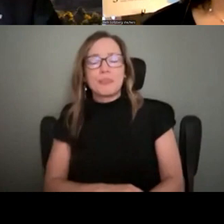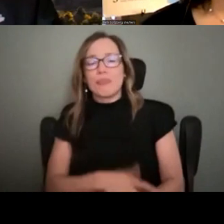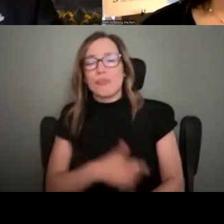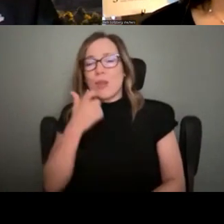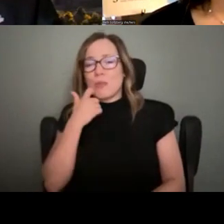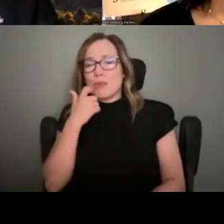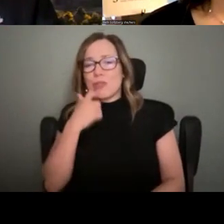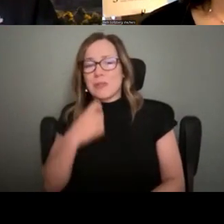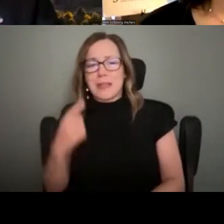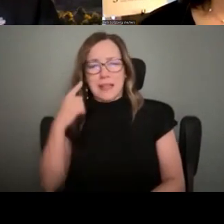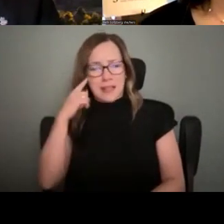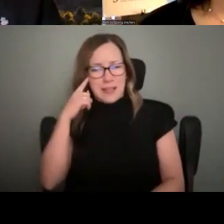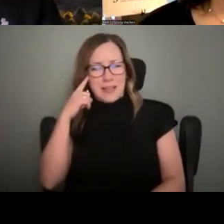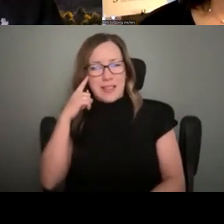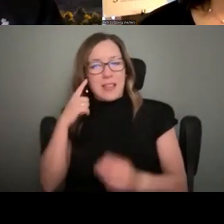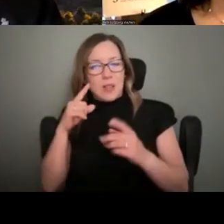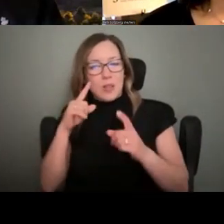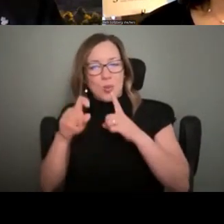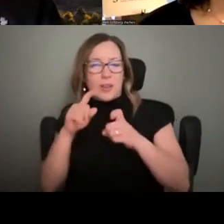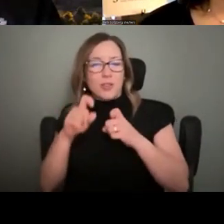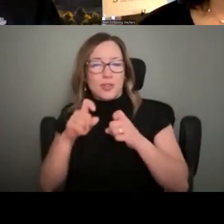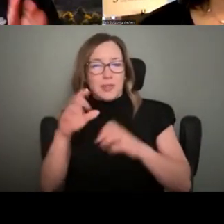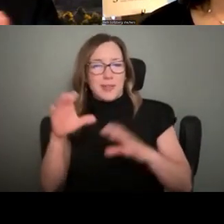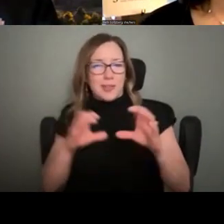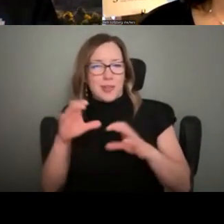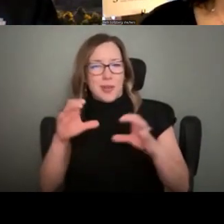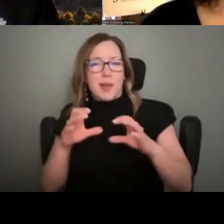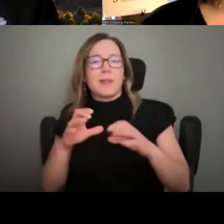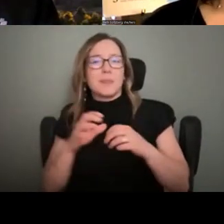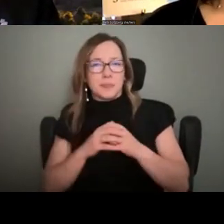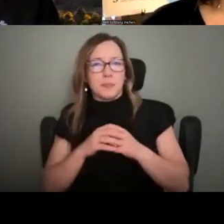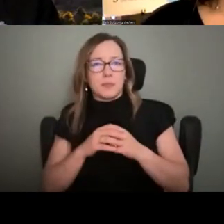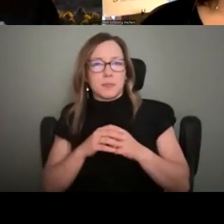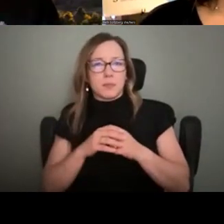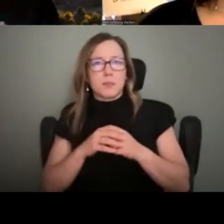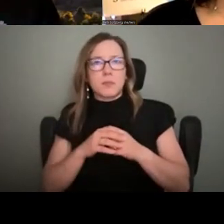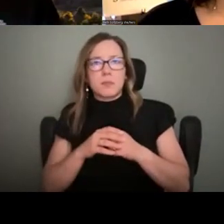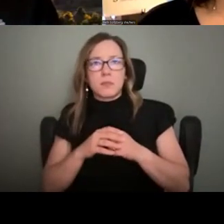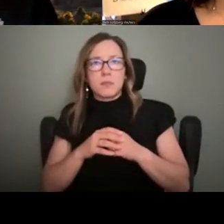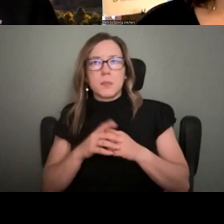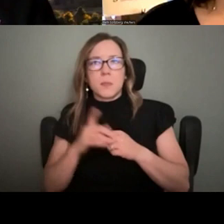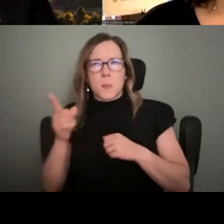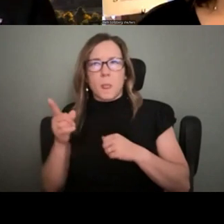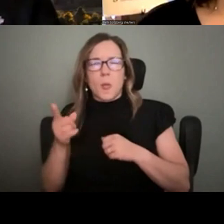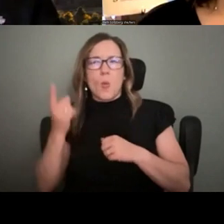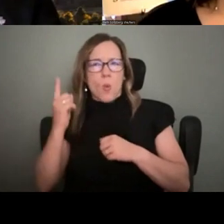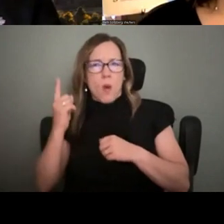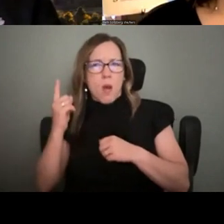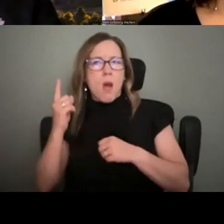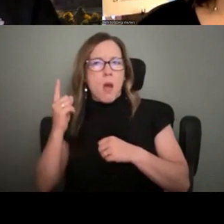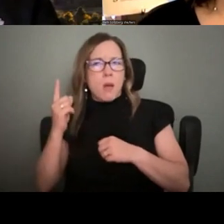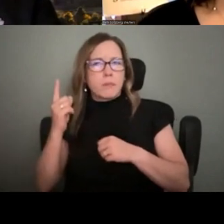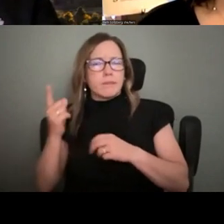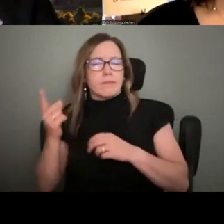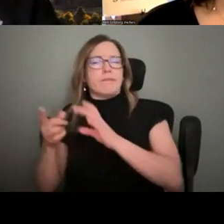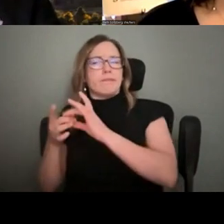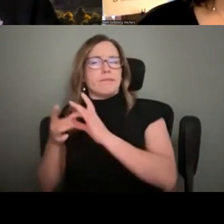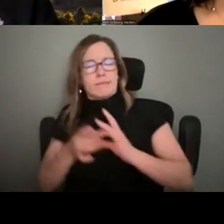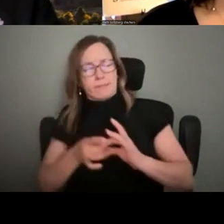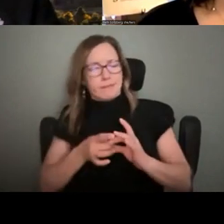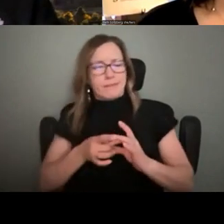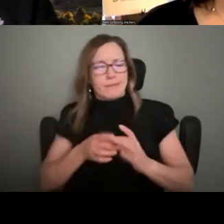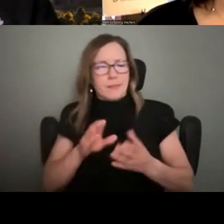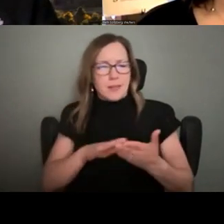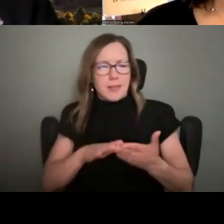reading the questions in the chat, and also one of them dovetailed nicely into something that we've been wrestling with, particularly